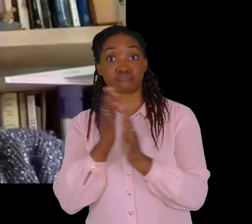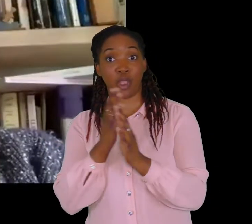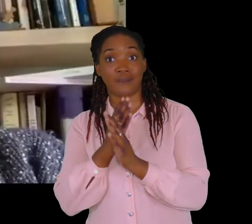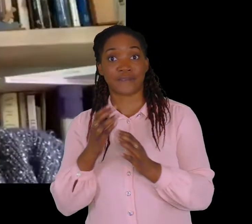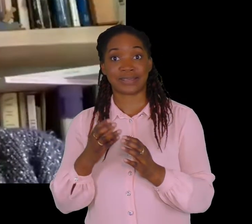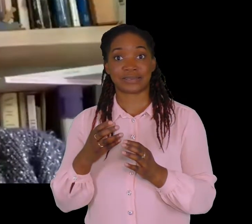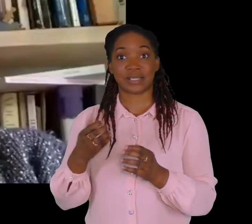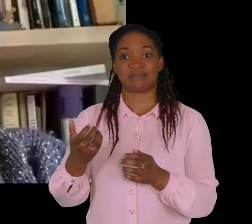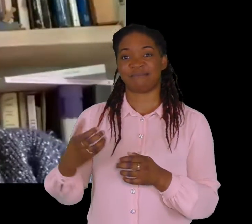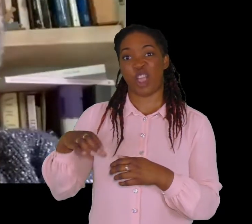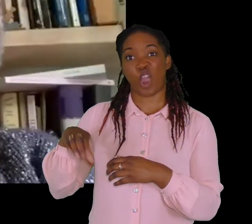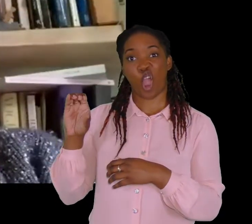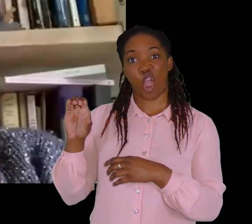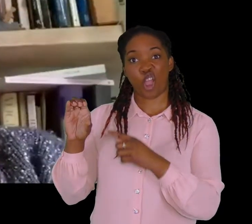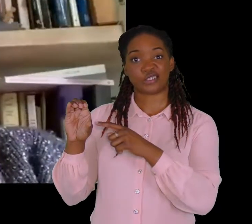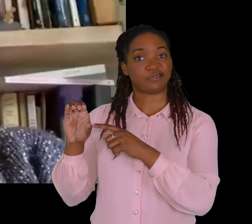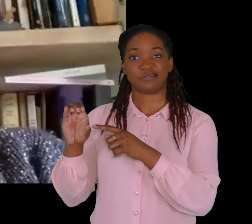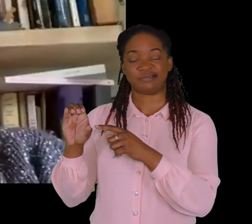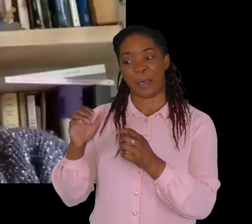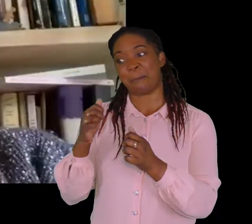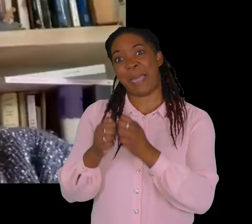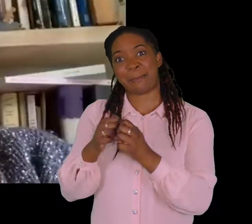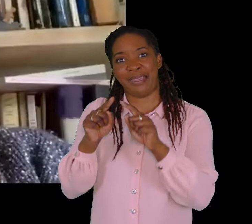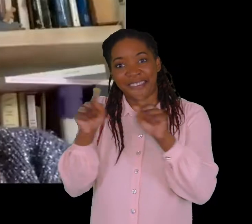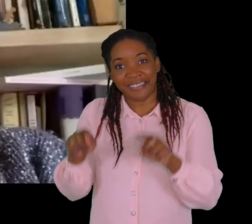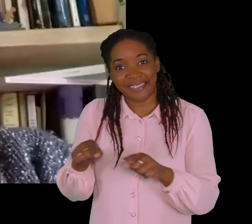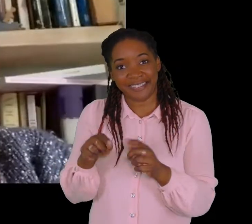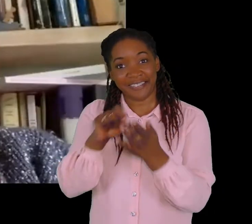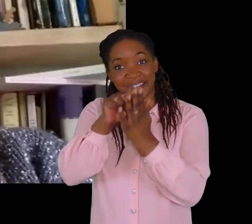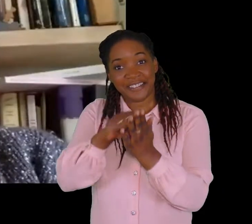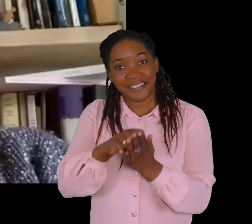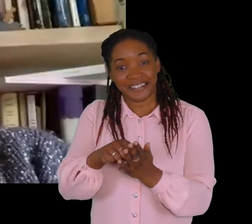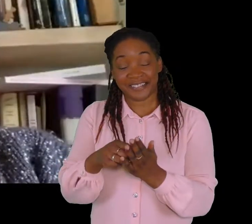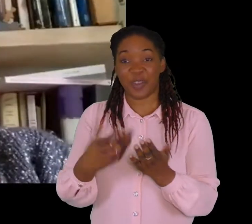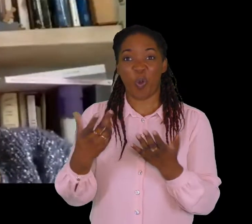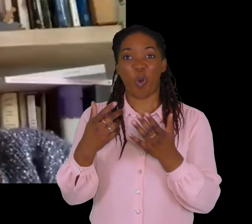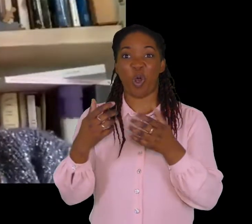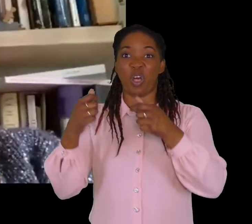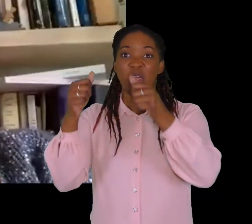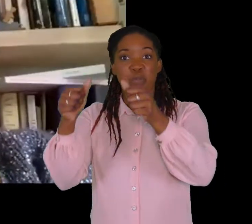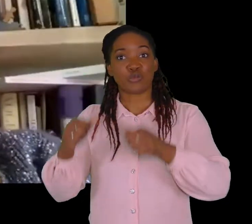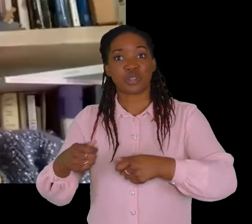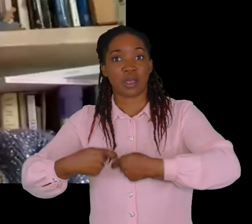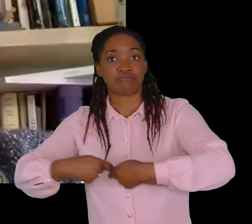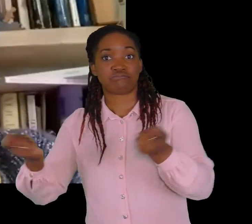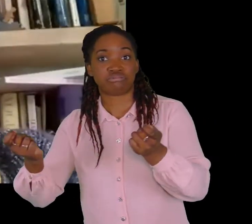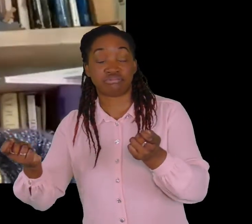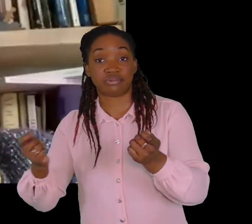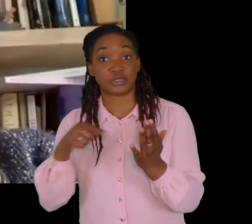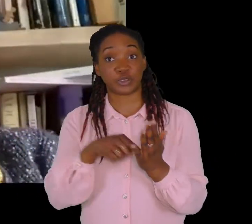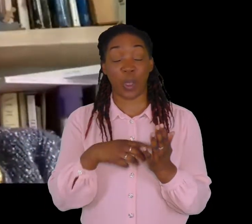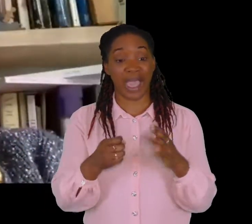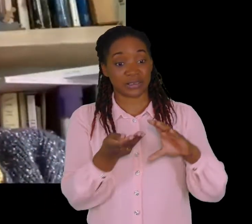private view card piece of paper, or the flyer that went out.